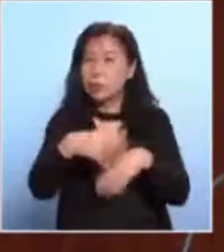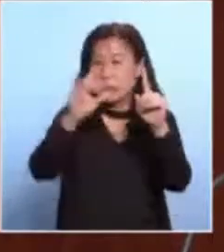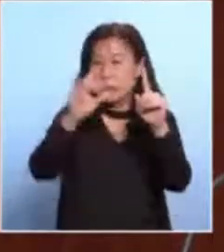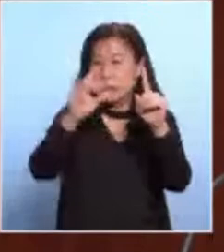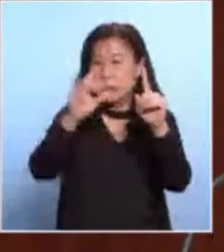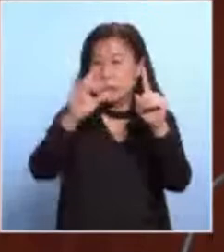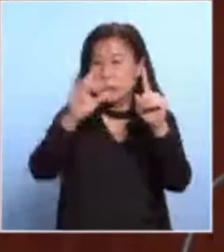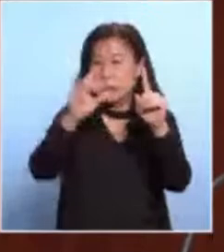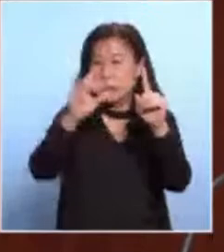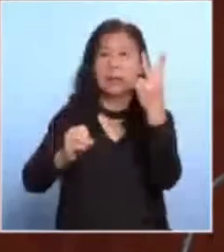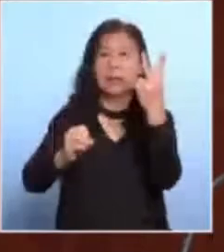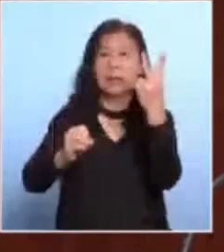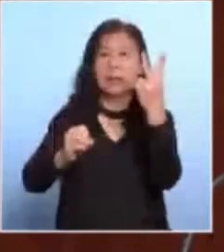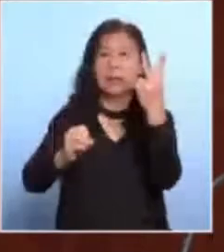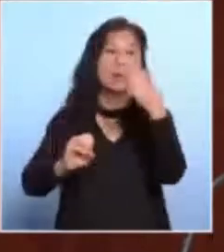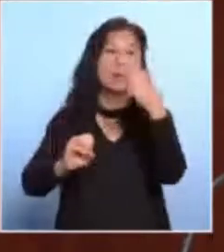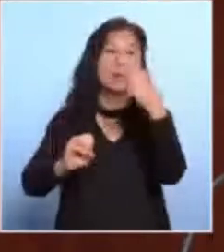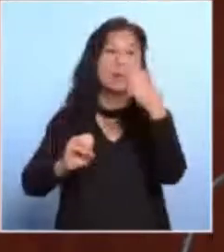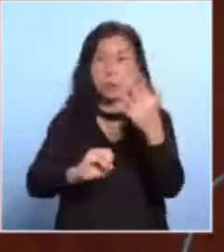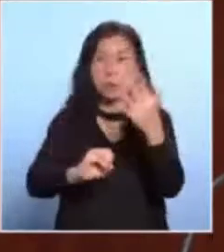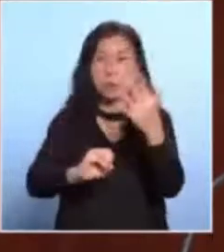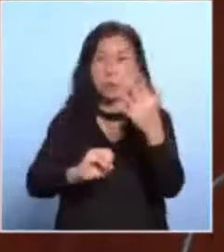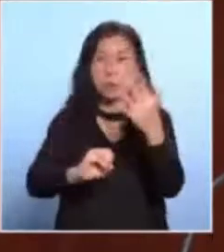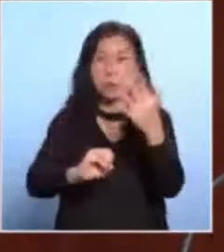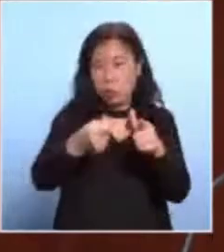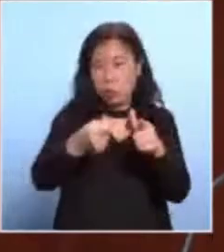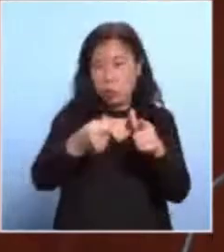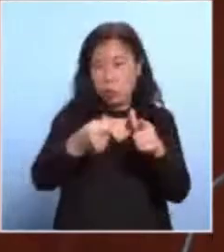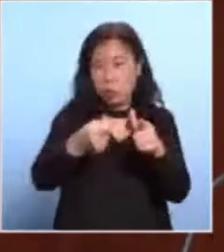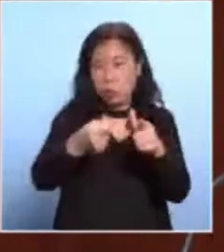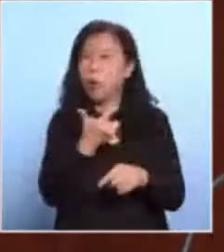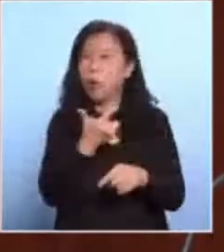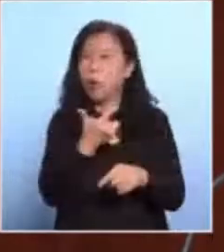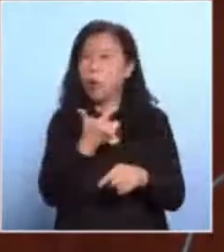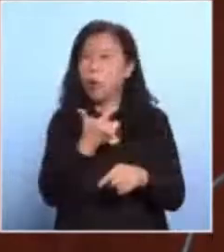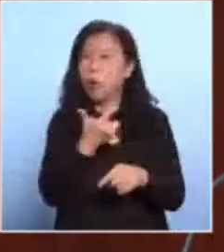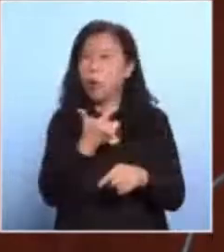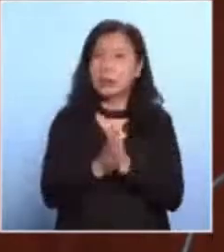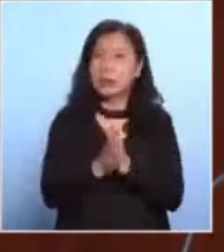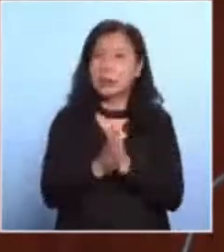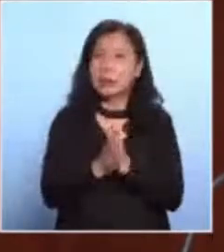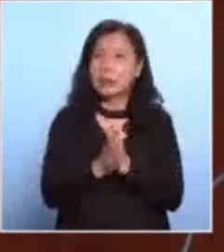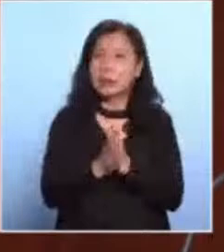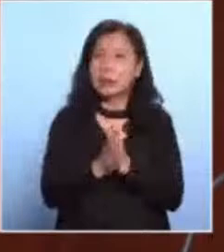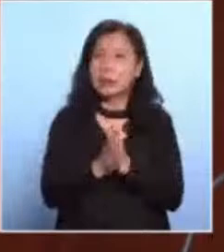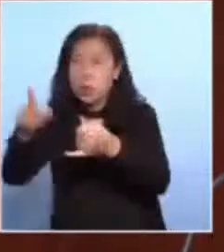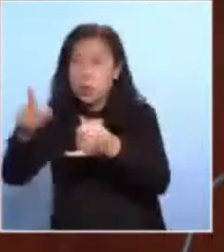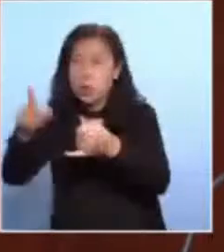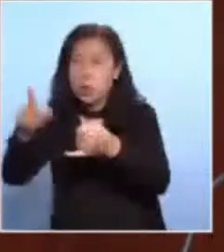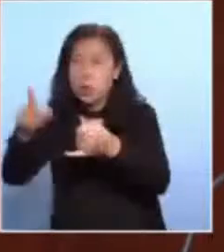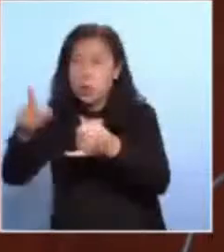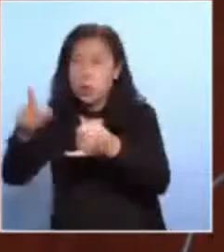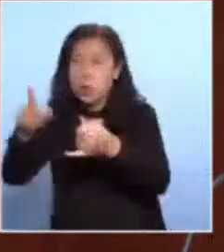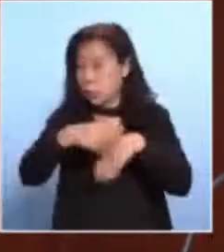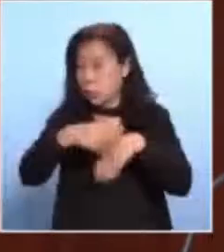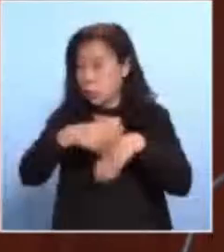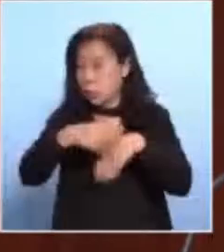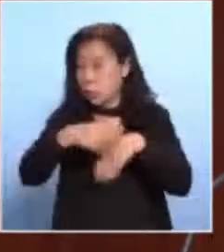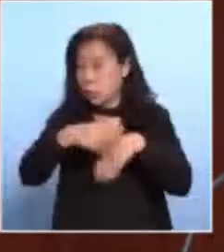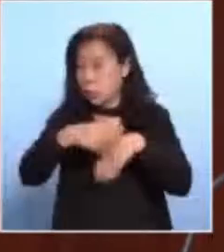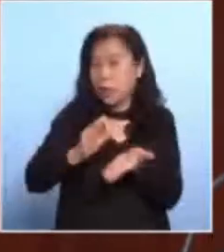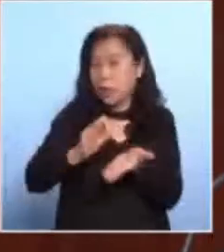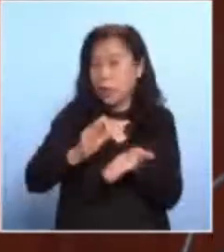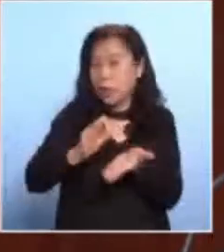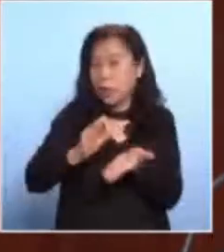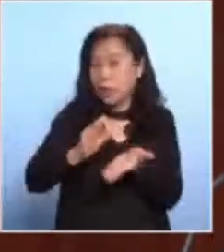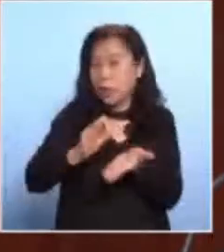specified period, enabling them to have more time to gradually switch to normal repayment. 4. Utilize